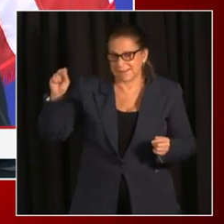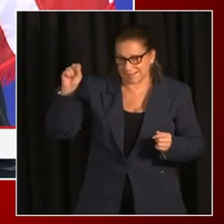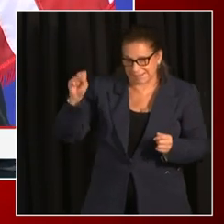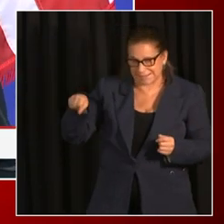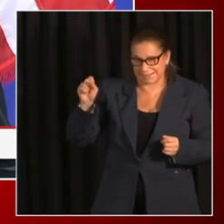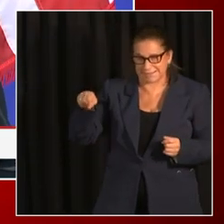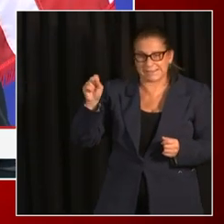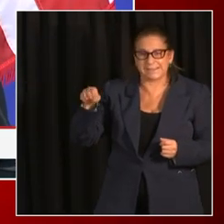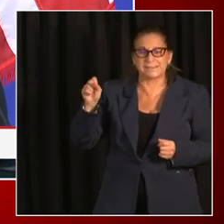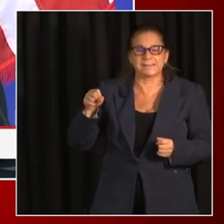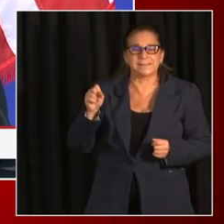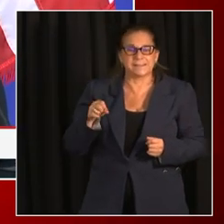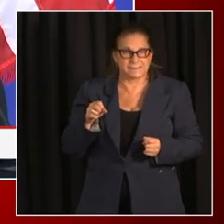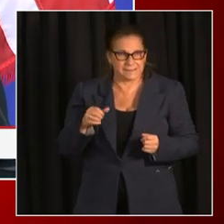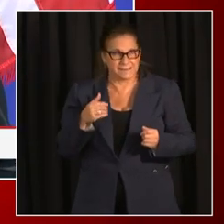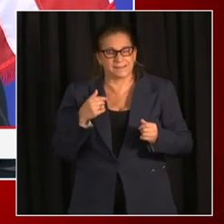events,